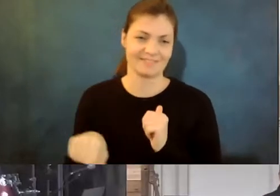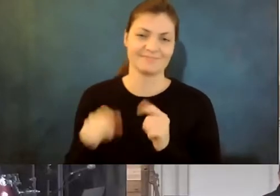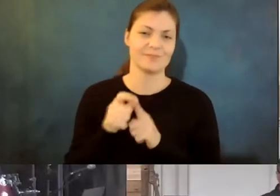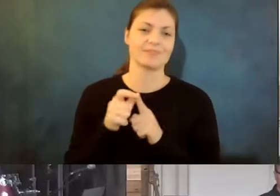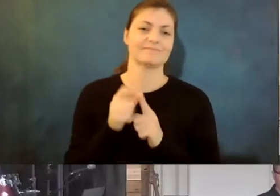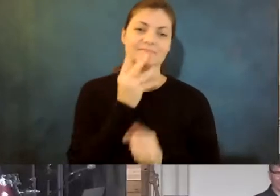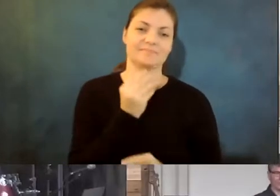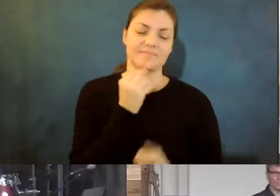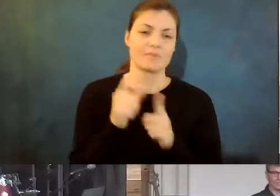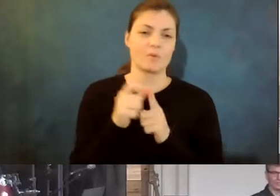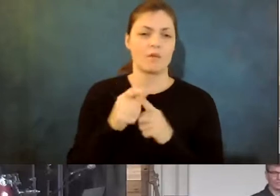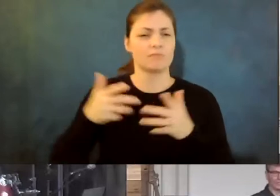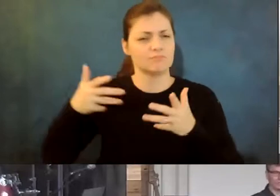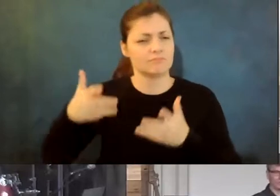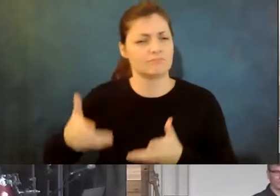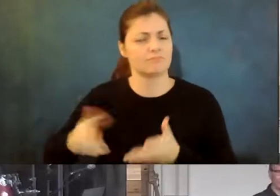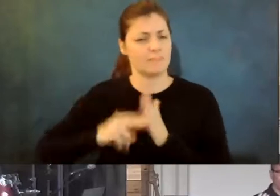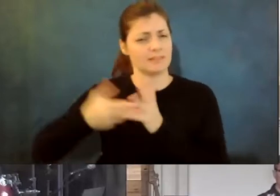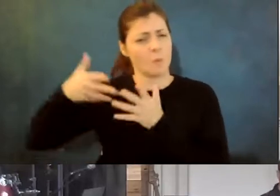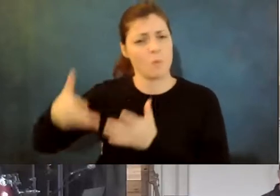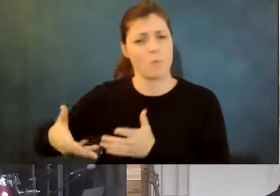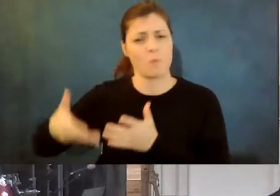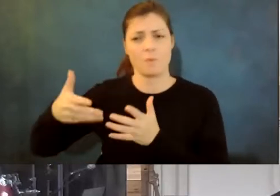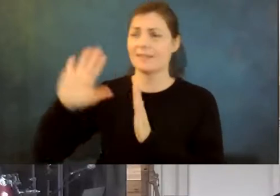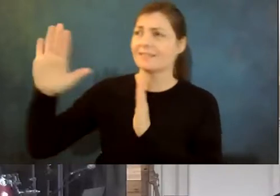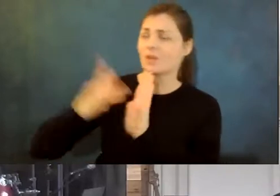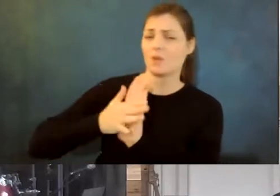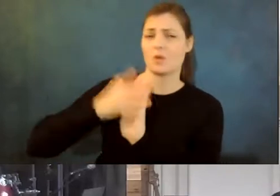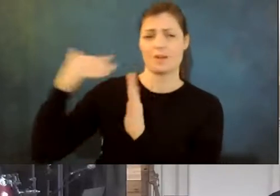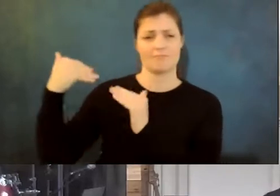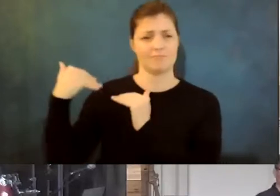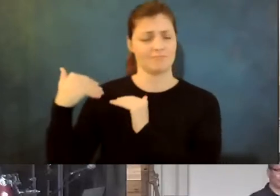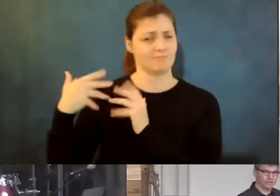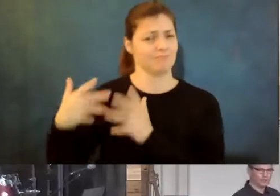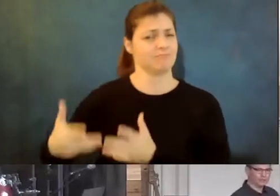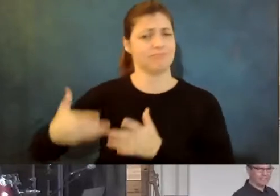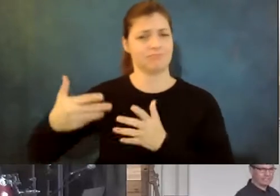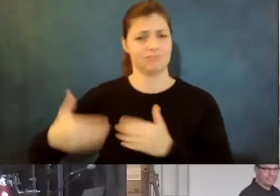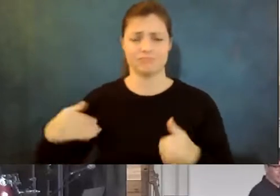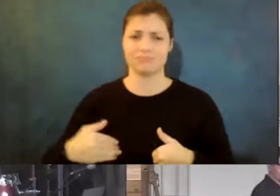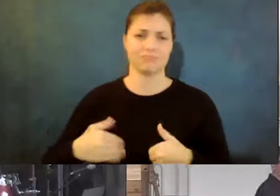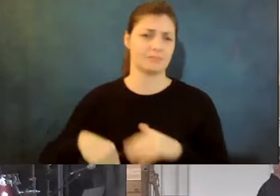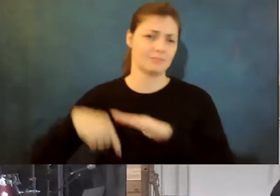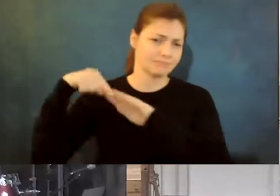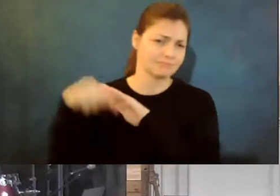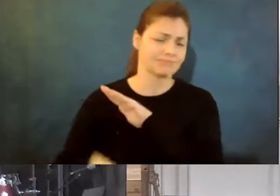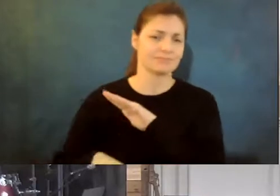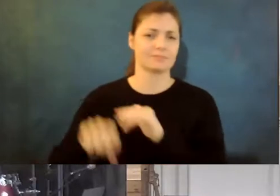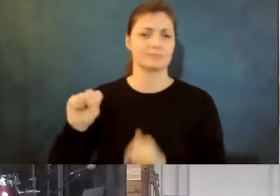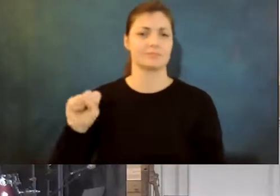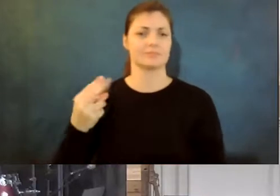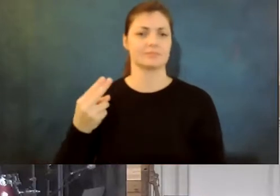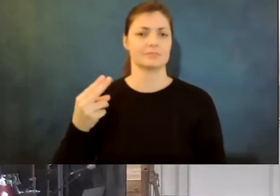the weightiness of God, the glory, the Shekinah glory. Shekinah is not in Scripture, but the idea is right here.